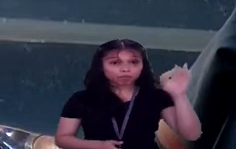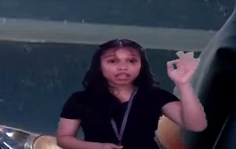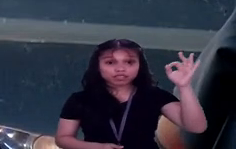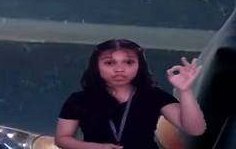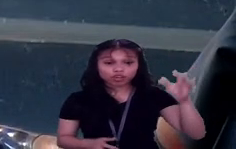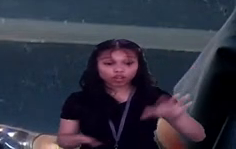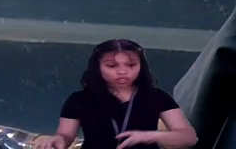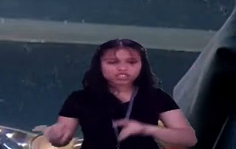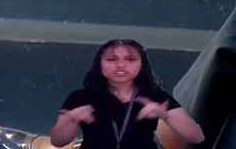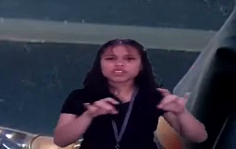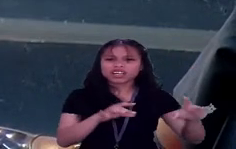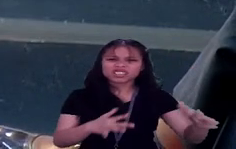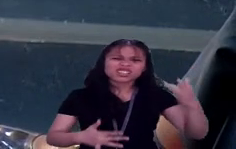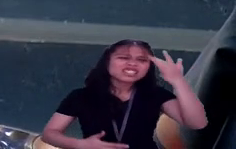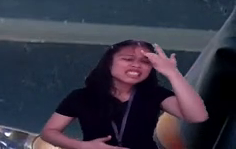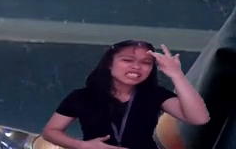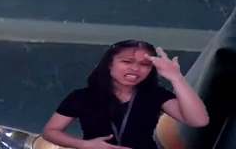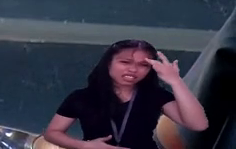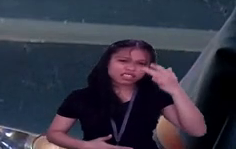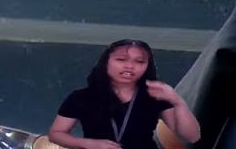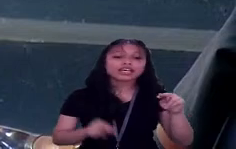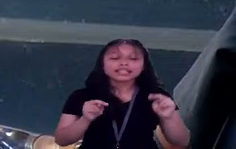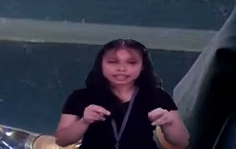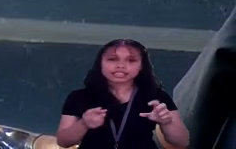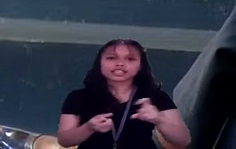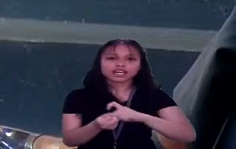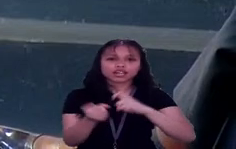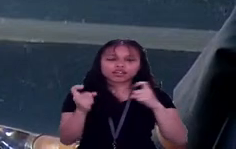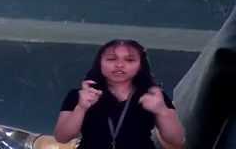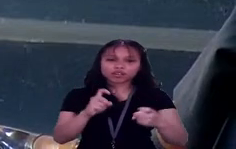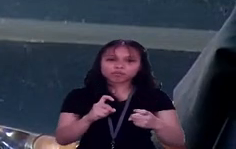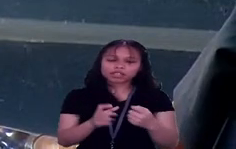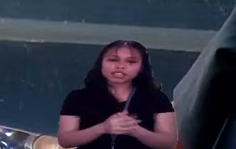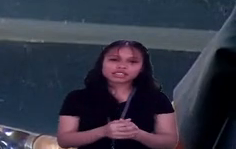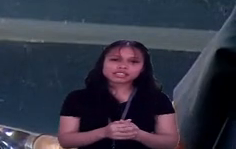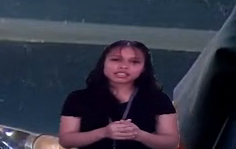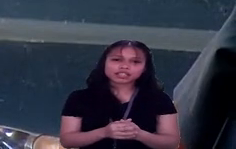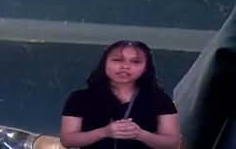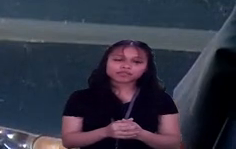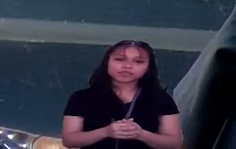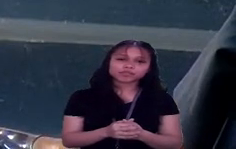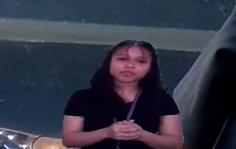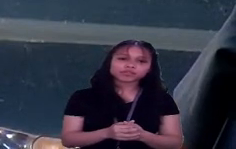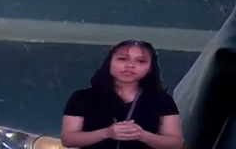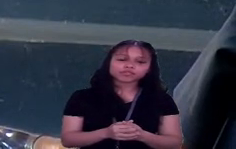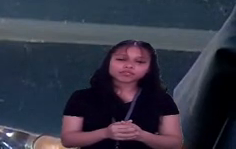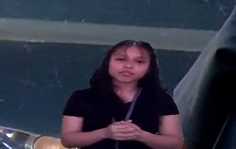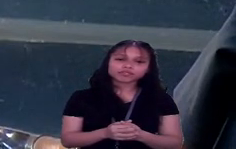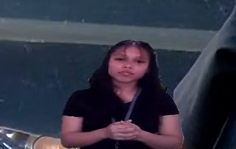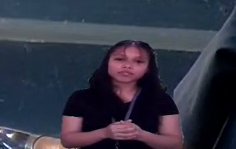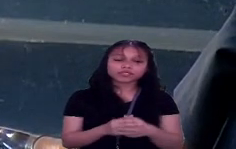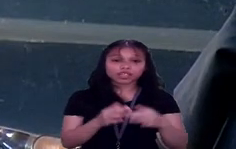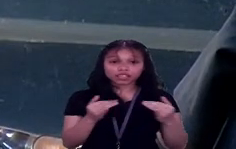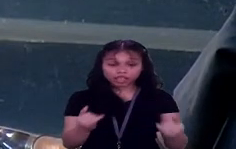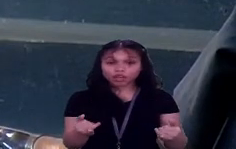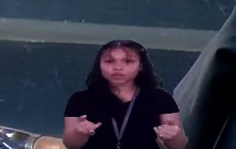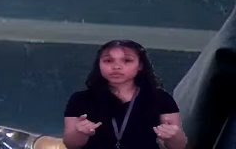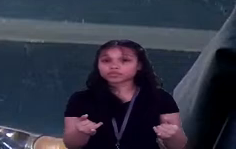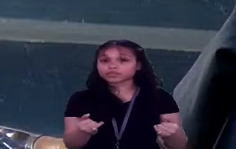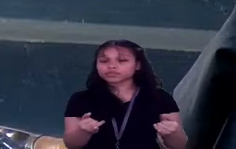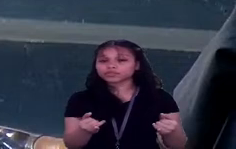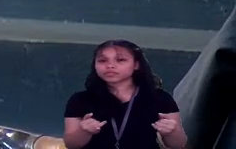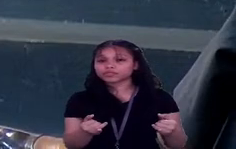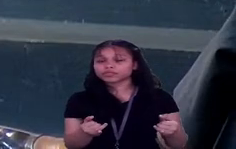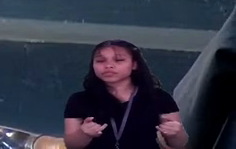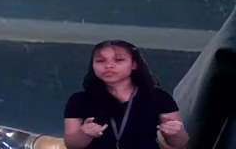for 18 years, so he's praying for someone to replace him. But he prayed for 3 to 4 men. He considered them, but